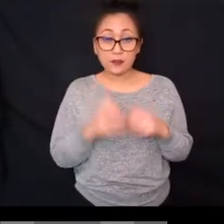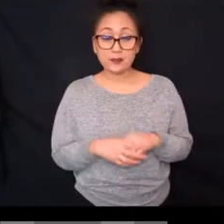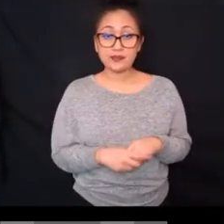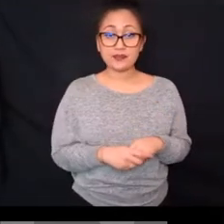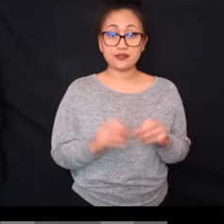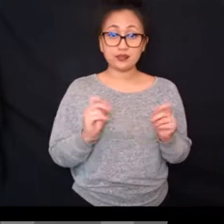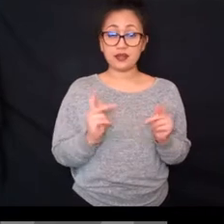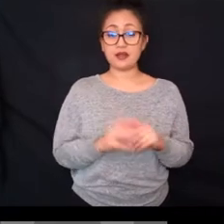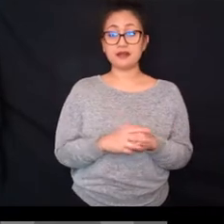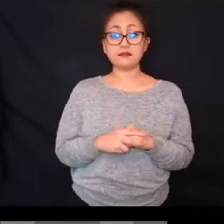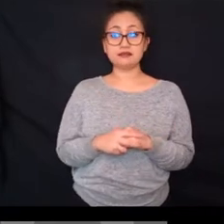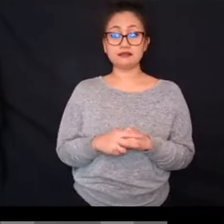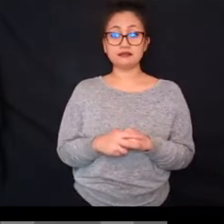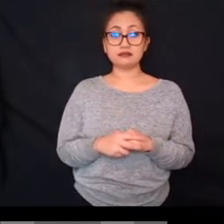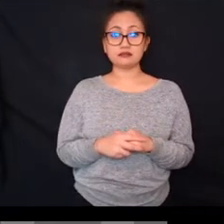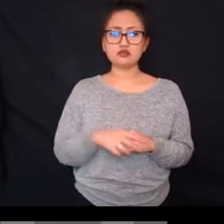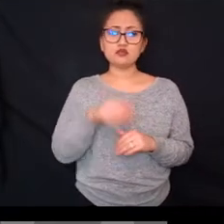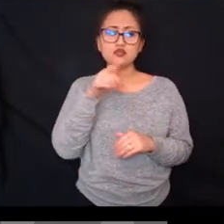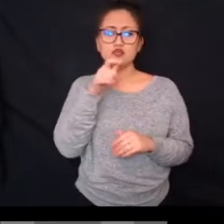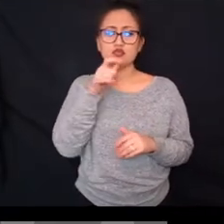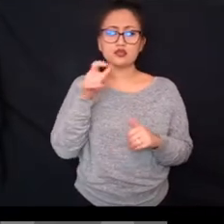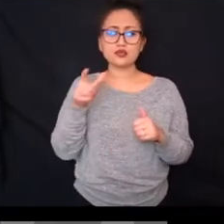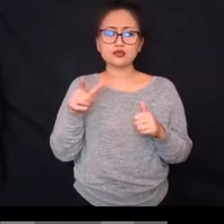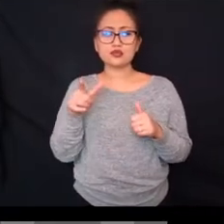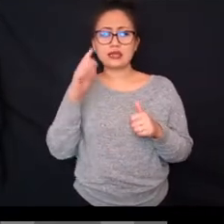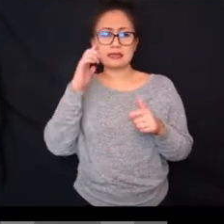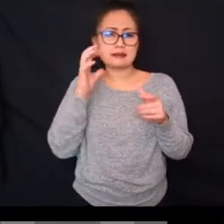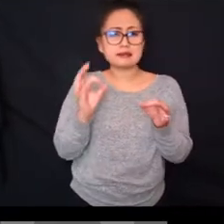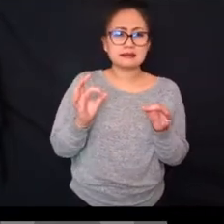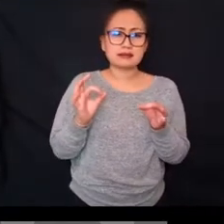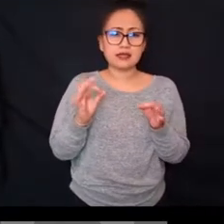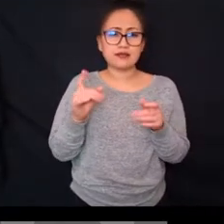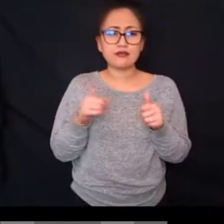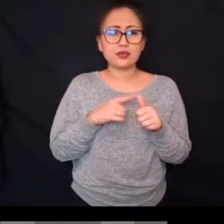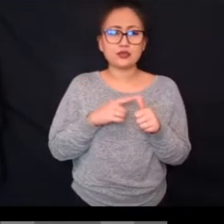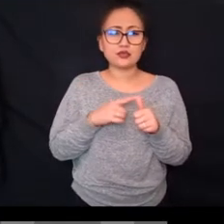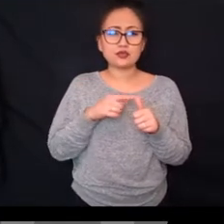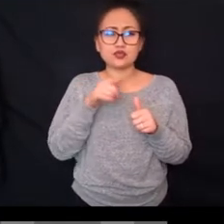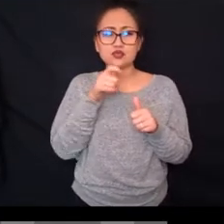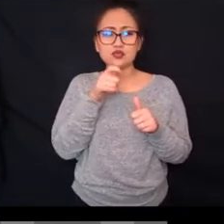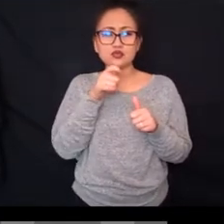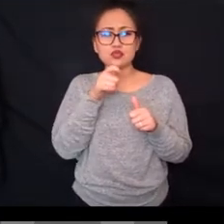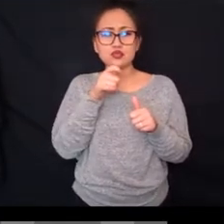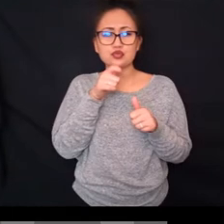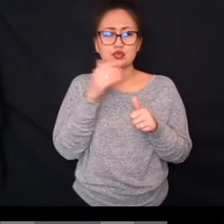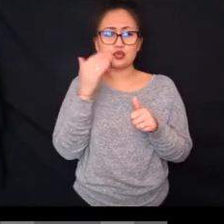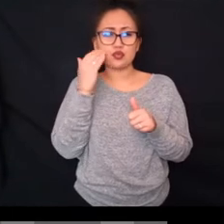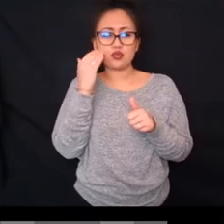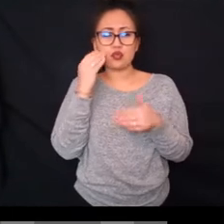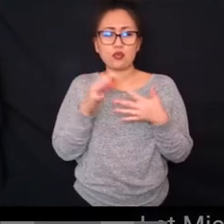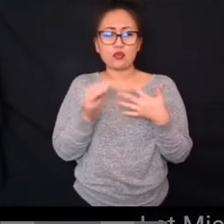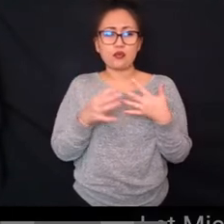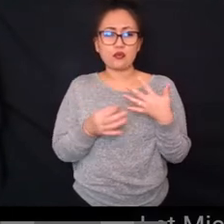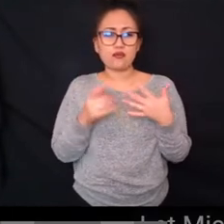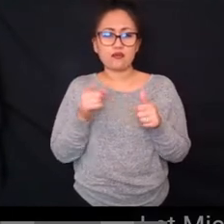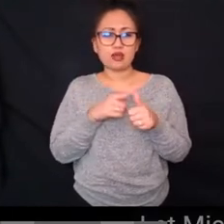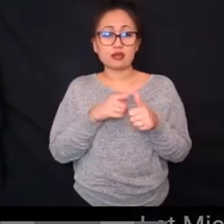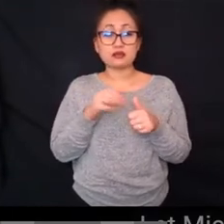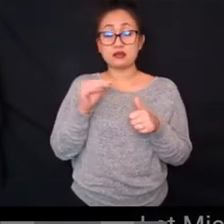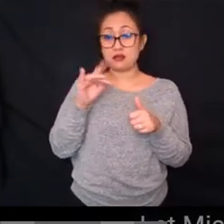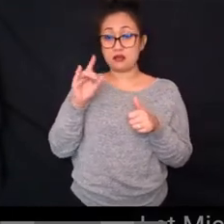All right. Who's going to choose a way first? Who's going to see if they can find a way first? Miss Maddie? Let